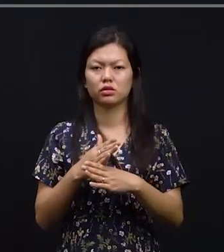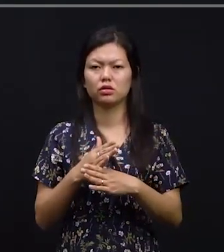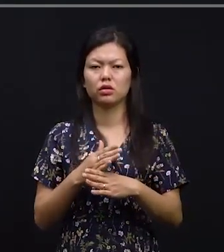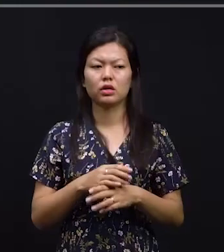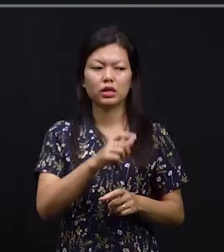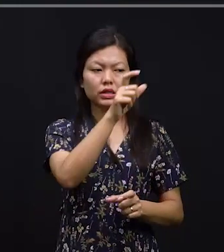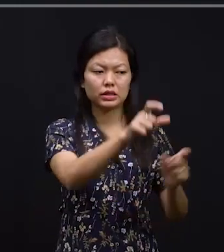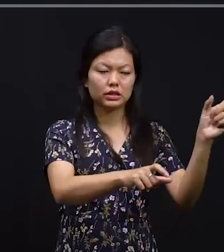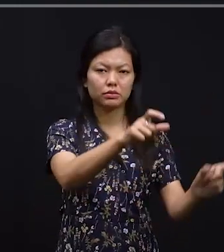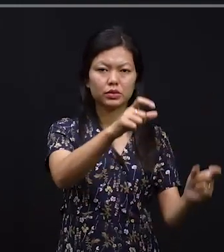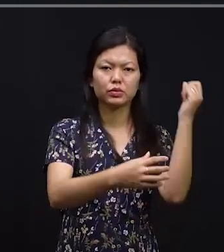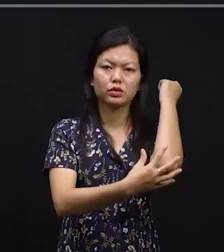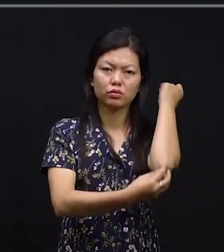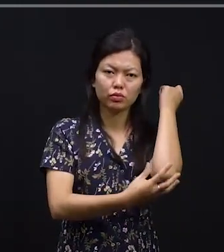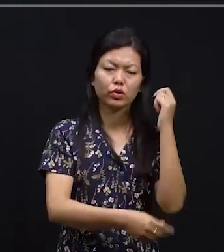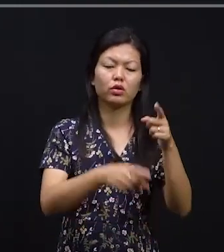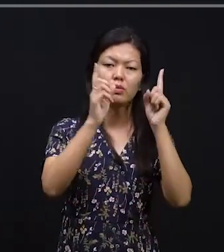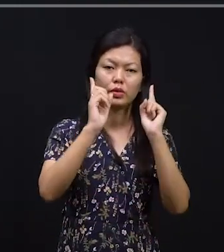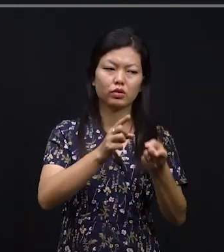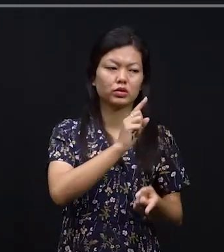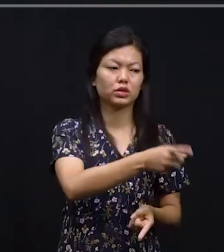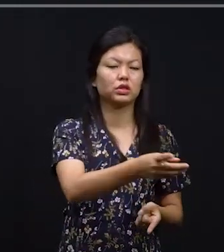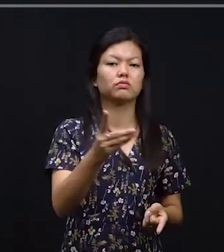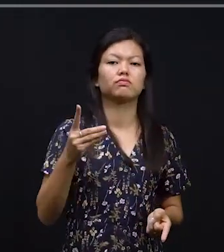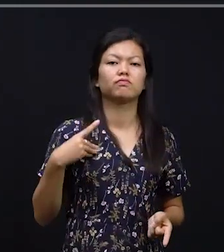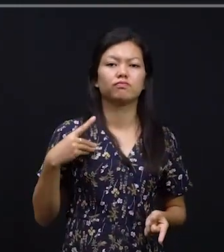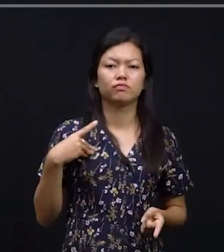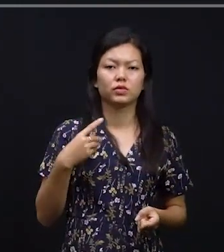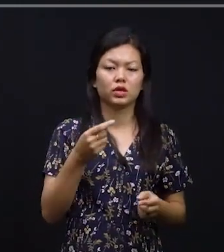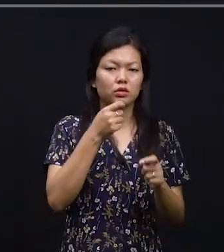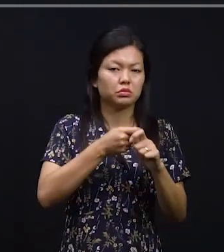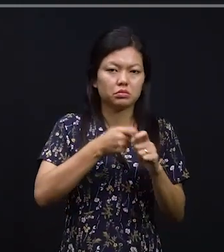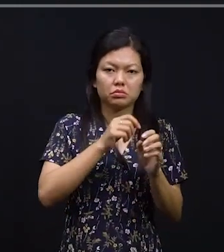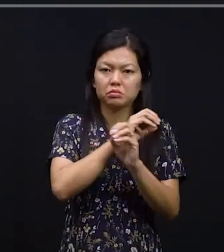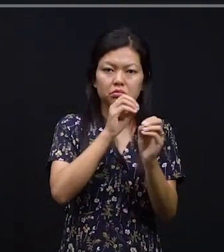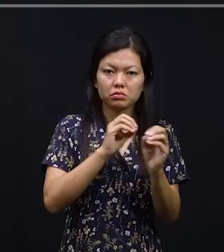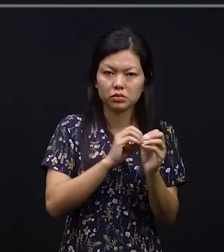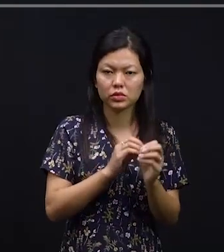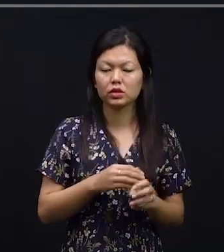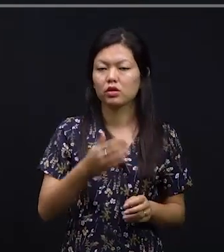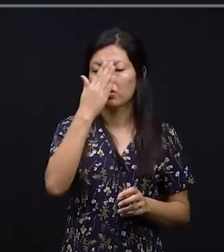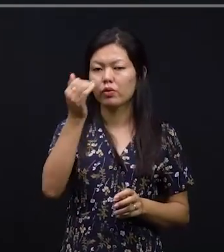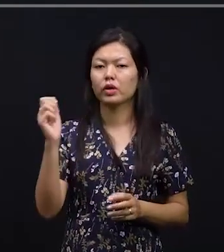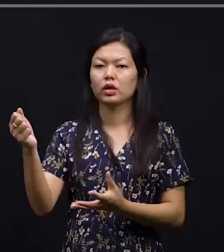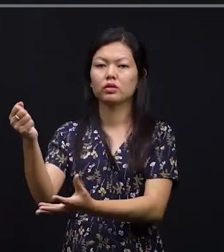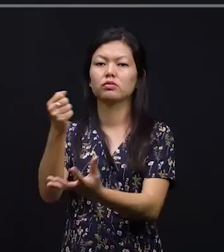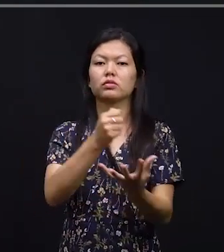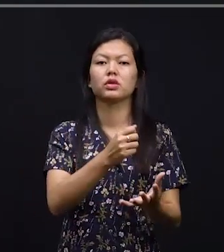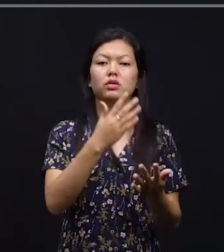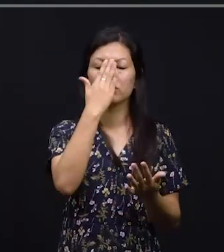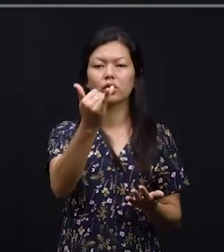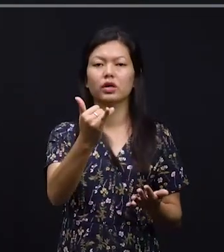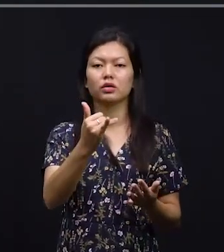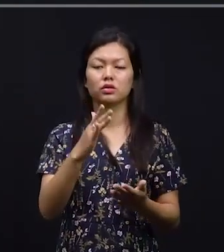do not want to work or they are lazy. But it is not like that. Some people are not as privileged as us to be getting a